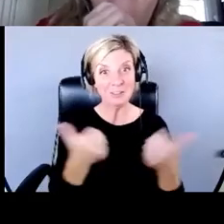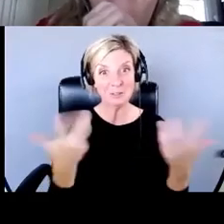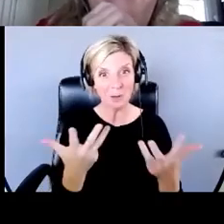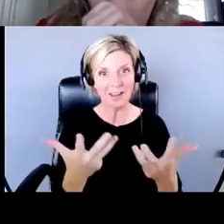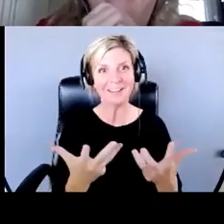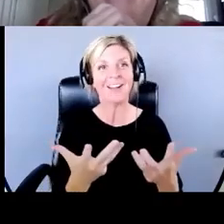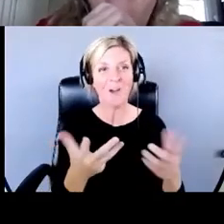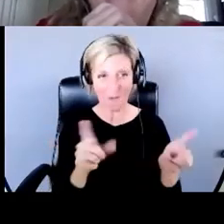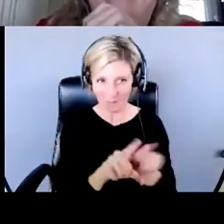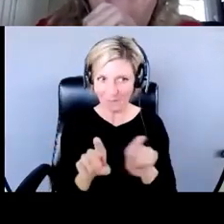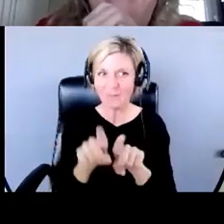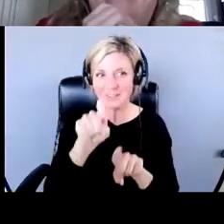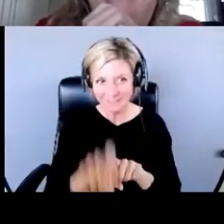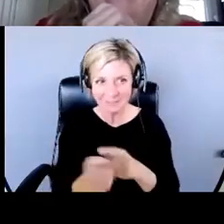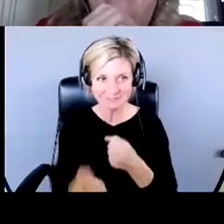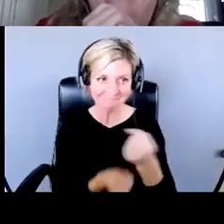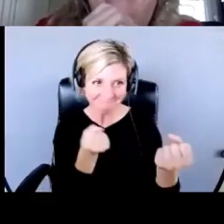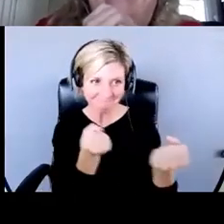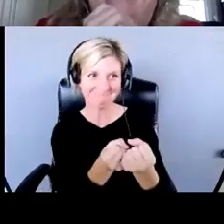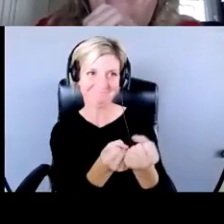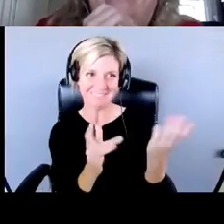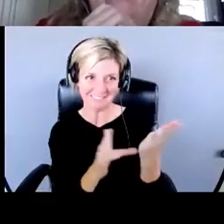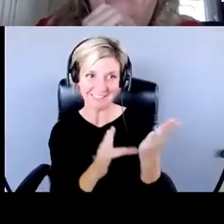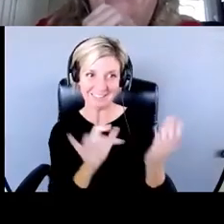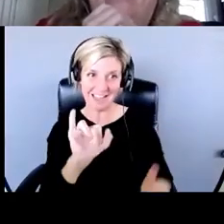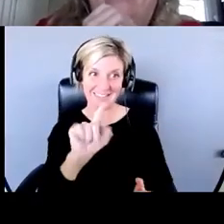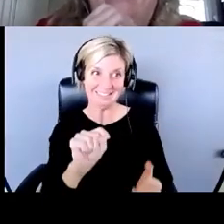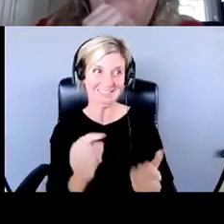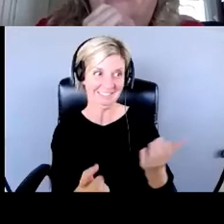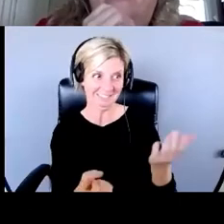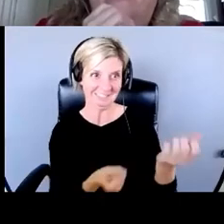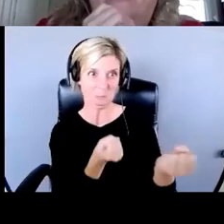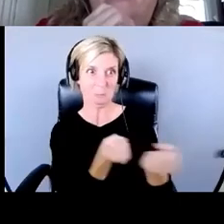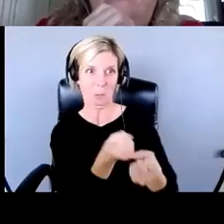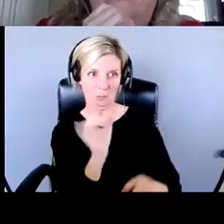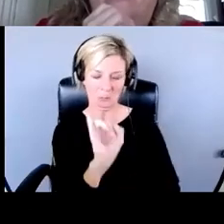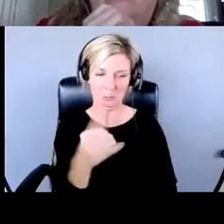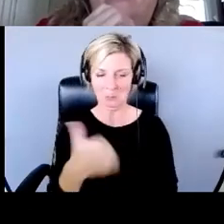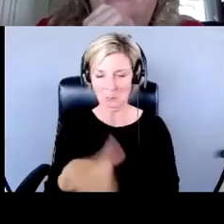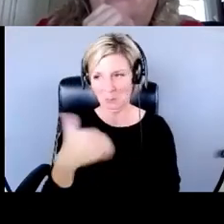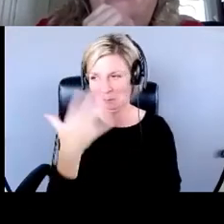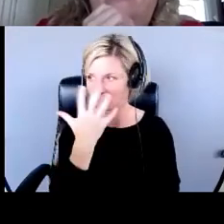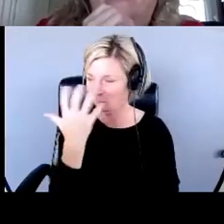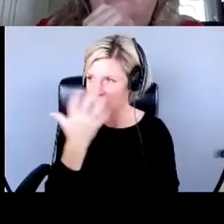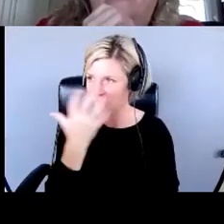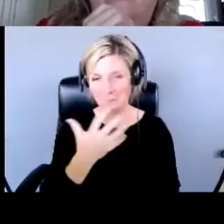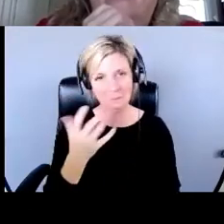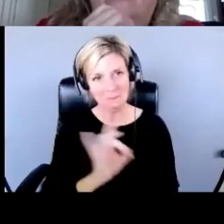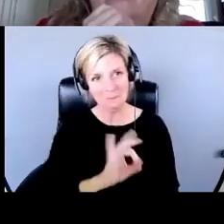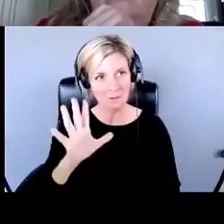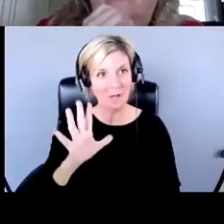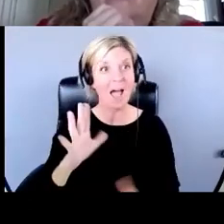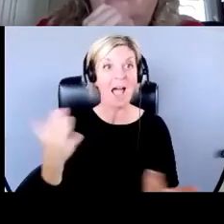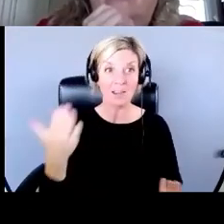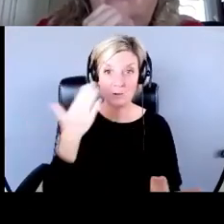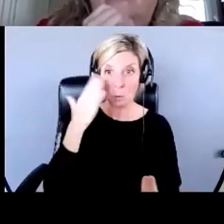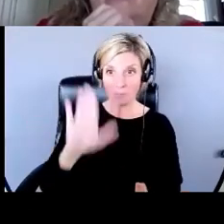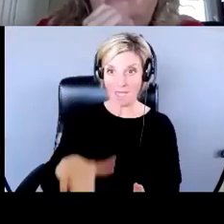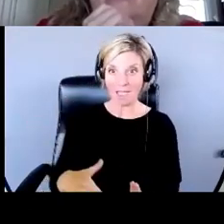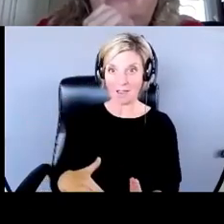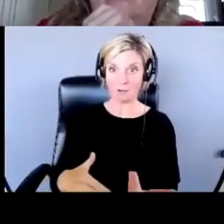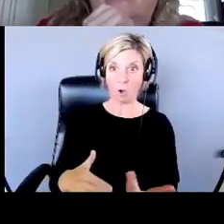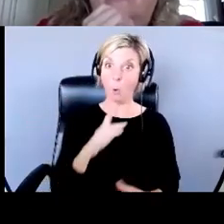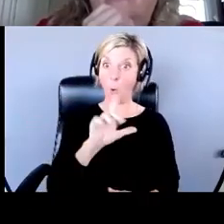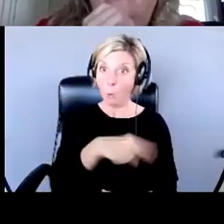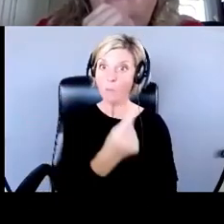end. Yeah. And I really think, yeah, challenges, technology, that happens at all ages. Yeah. We are proof.